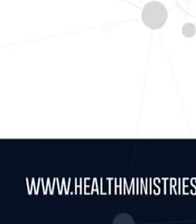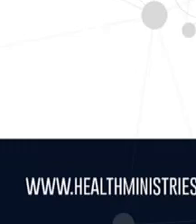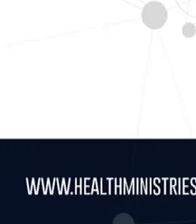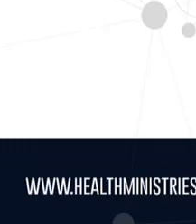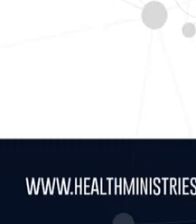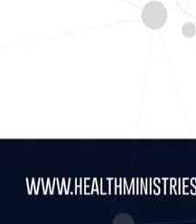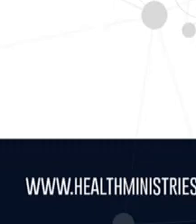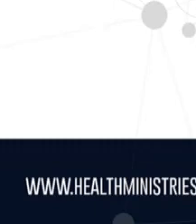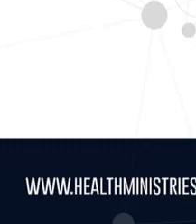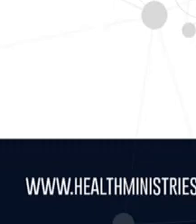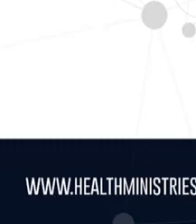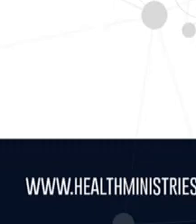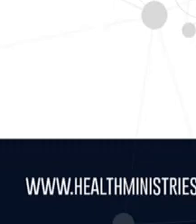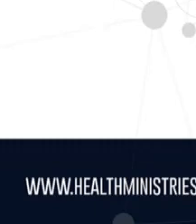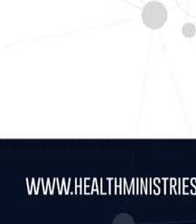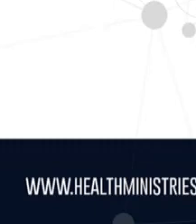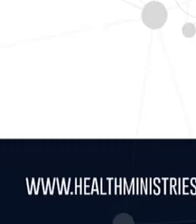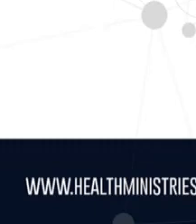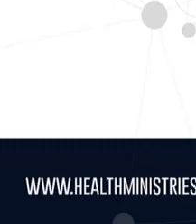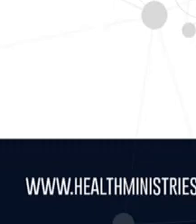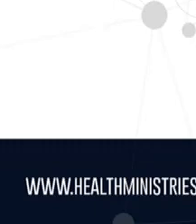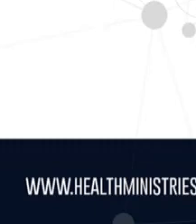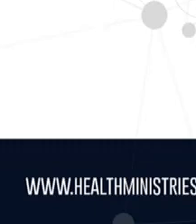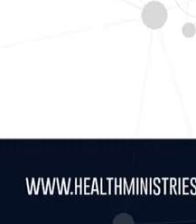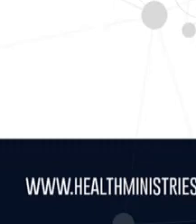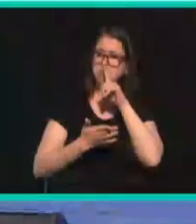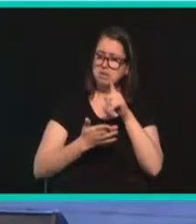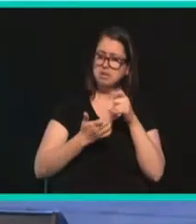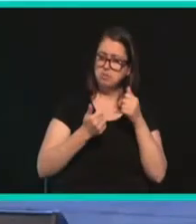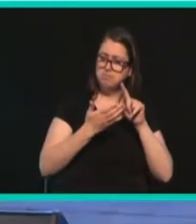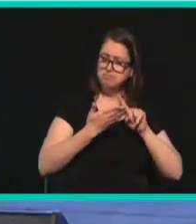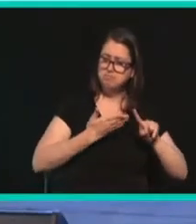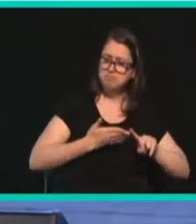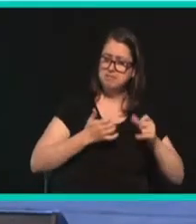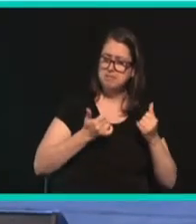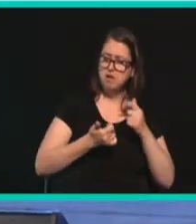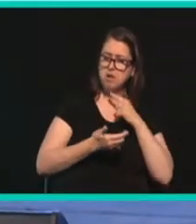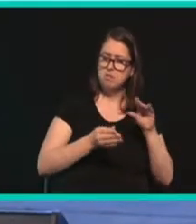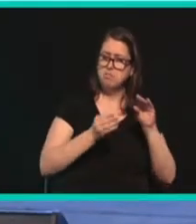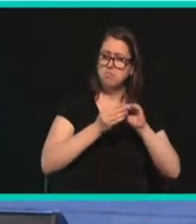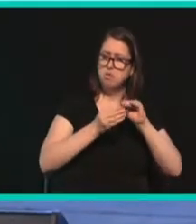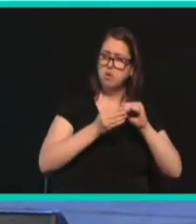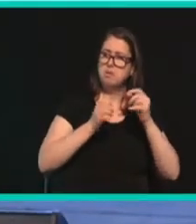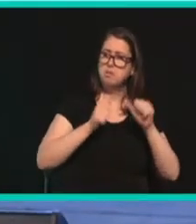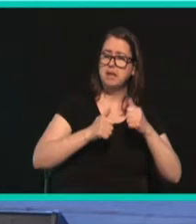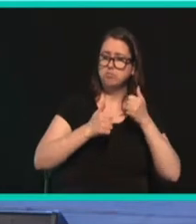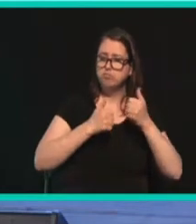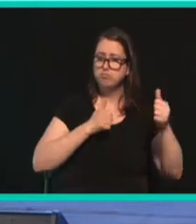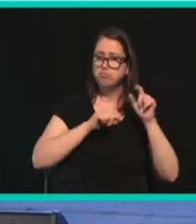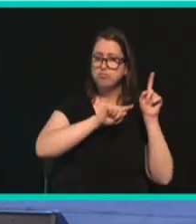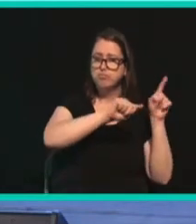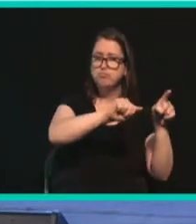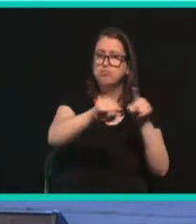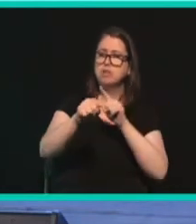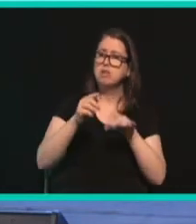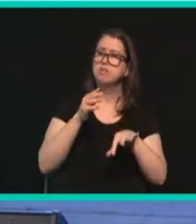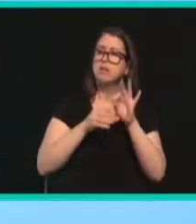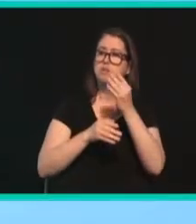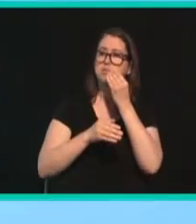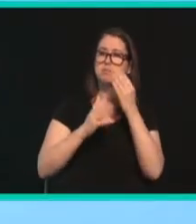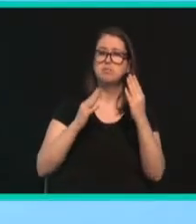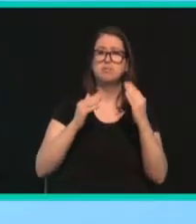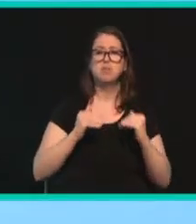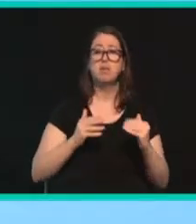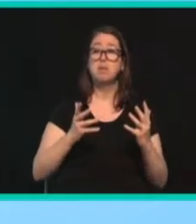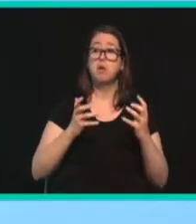thing, and it's my understanding Andrews is looking into that, to be able to have some freedom to maybe buy healthier food. And you know what? They want to be treated like adults. They don't